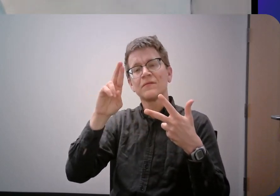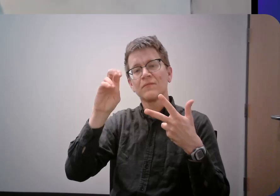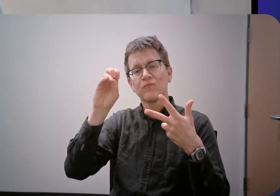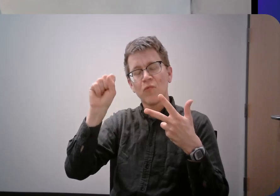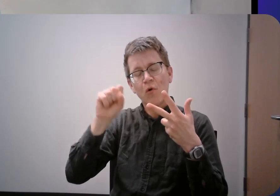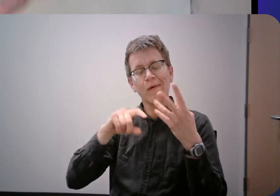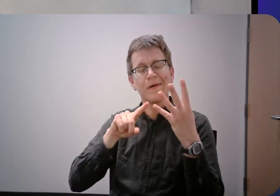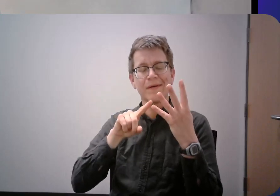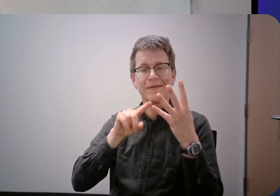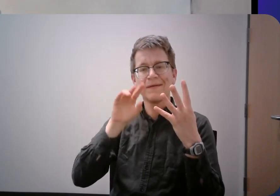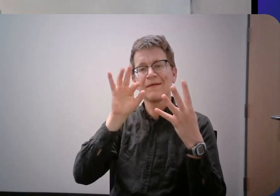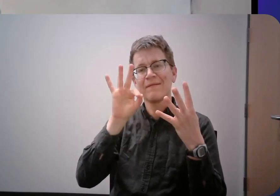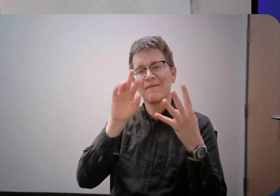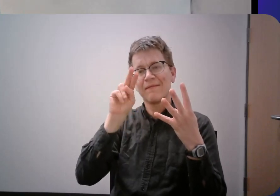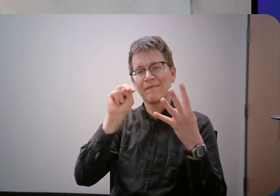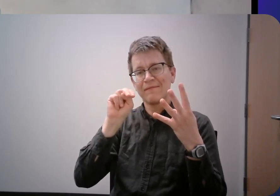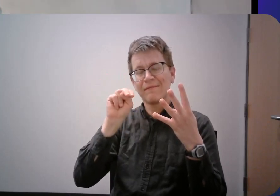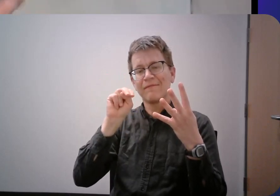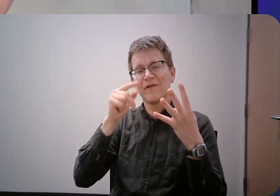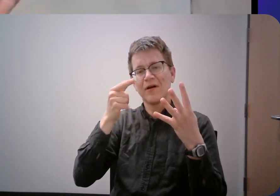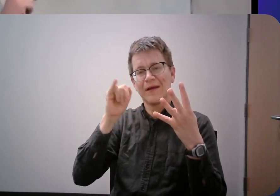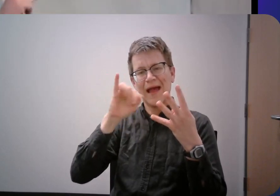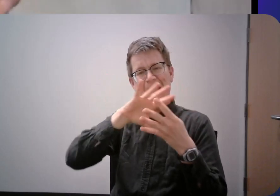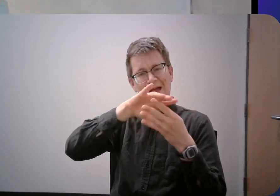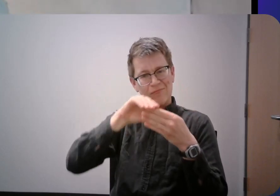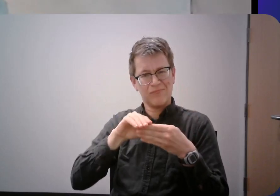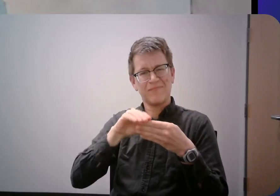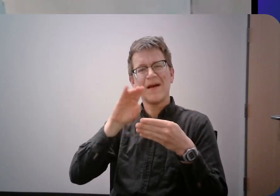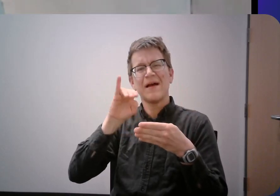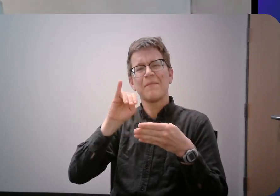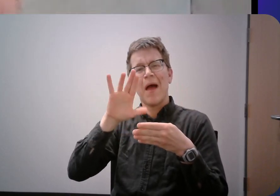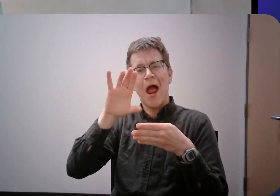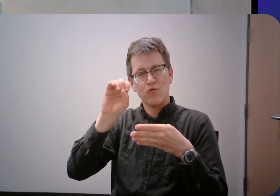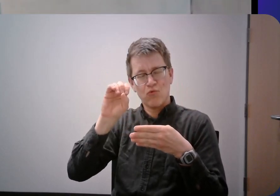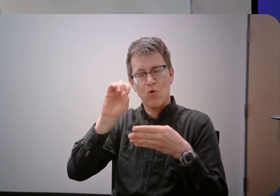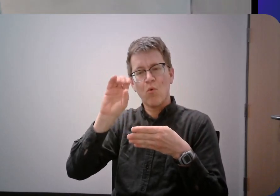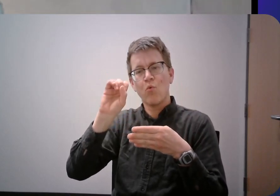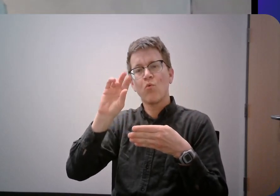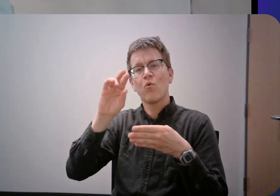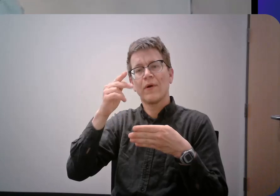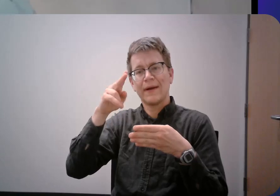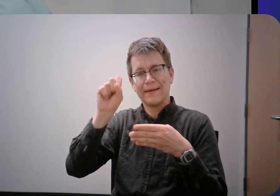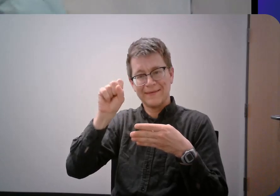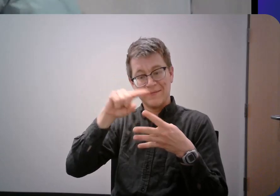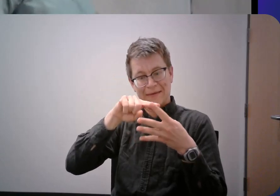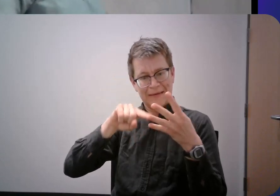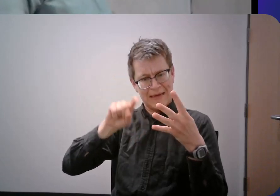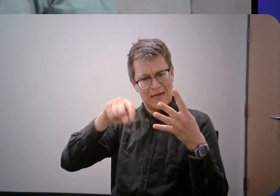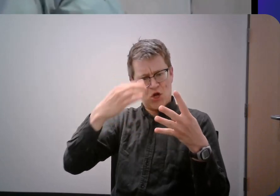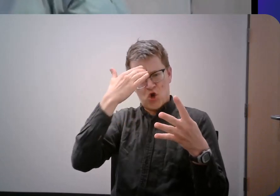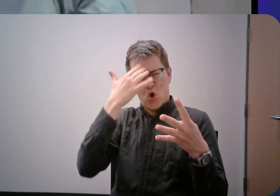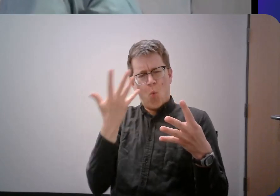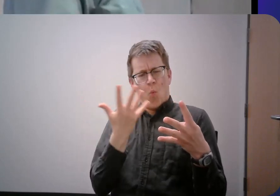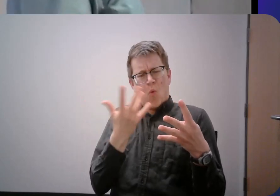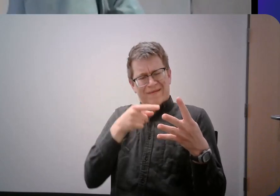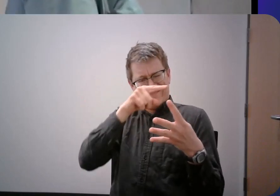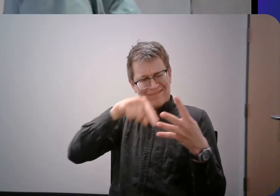means study of small life or microscopic life, life that has to be seen through a